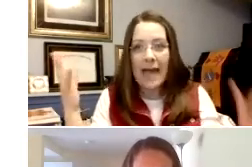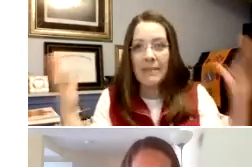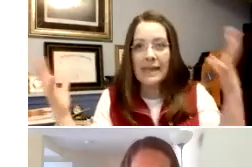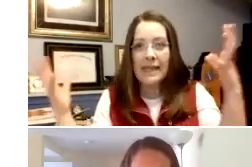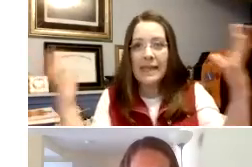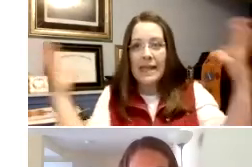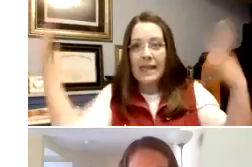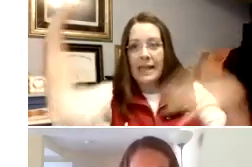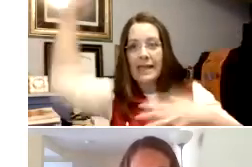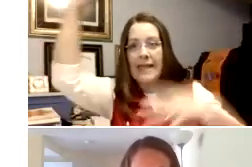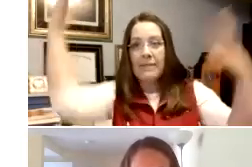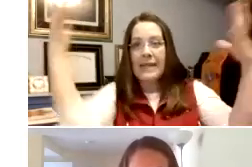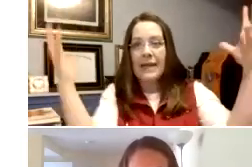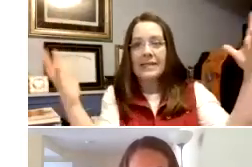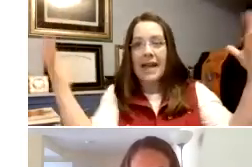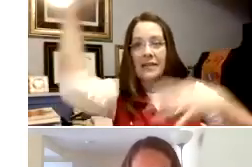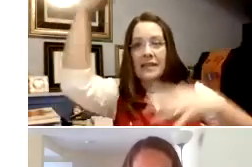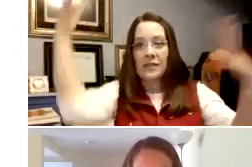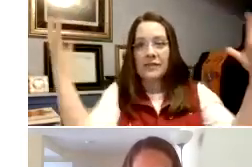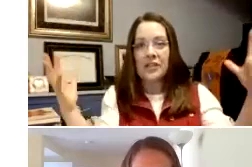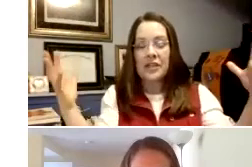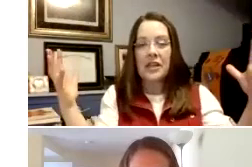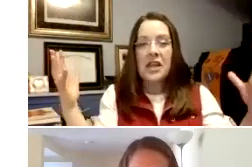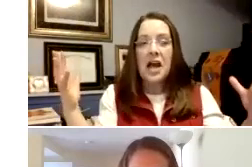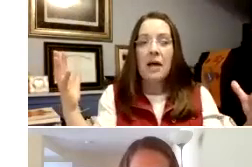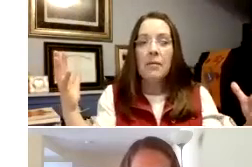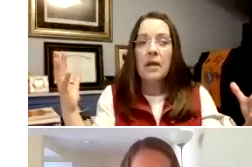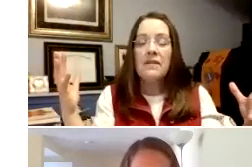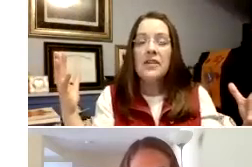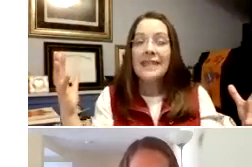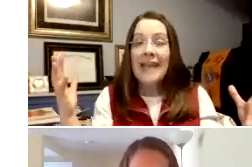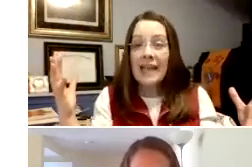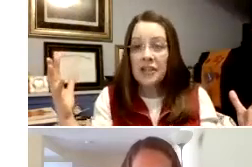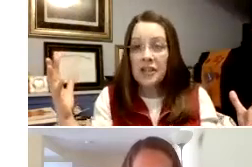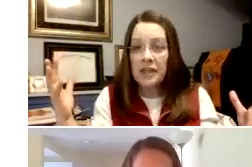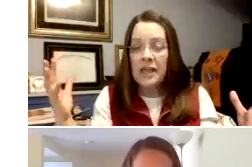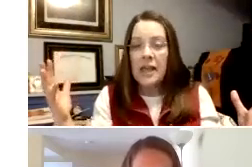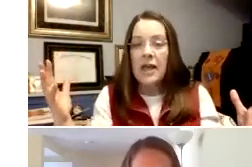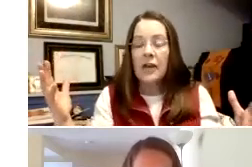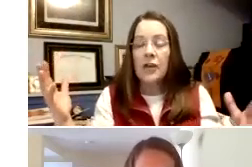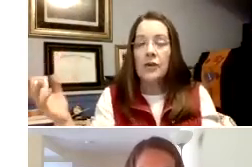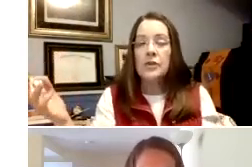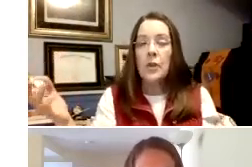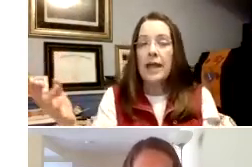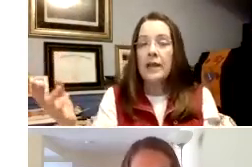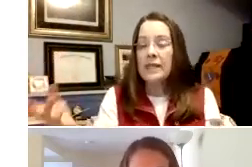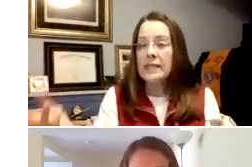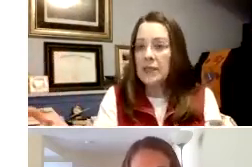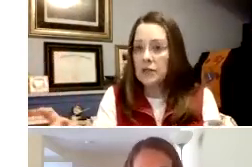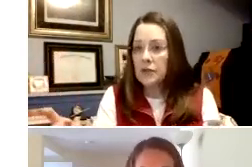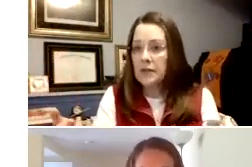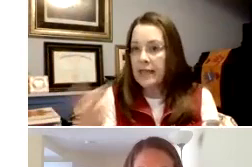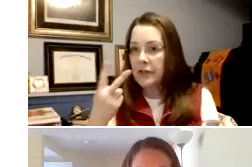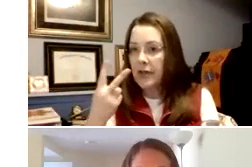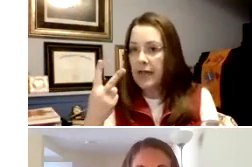It's happening outside of our central vision. Visual attention occurs when we see